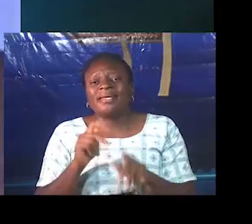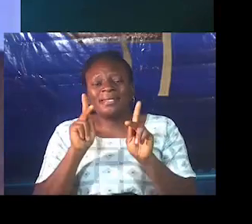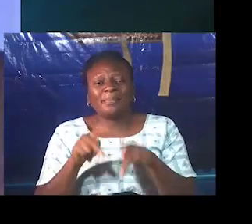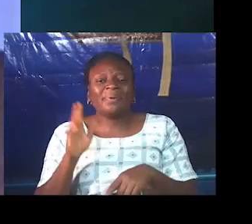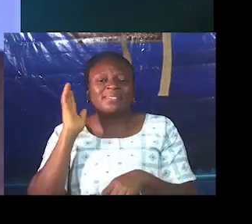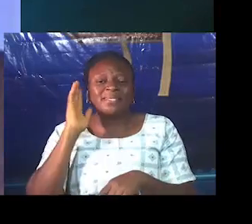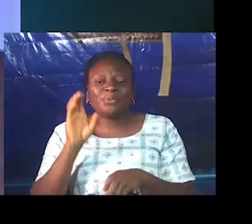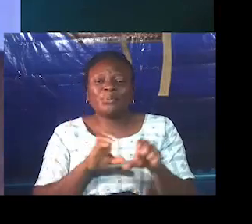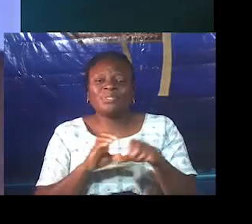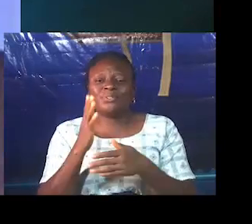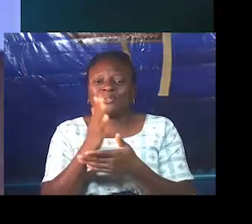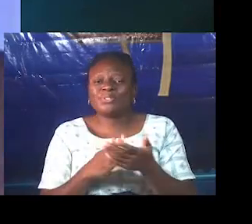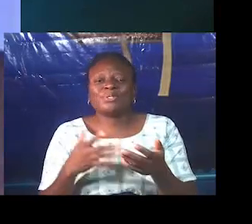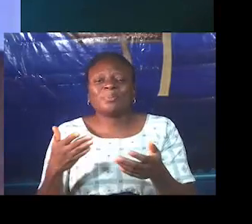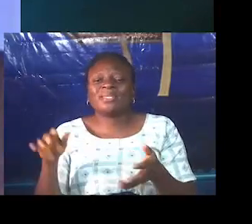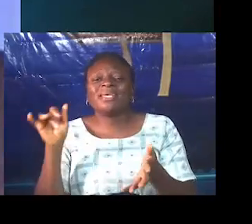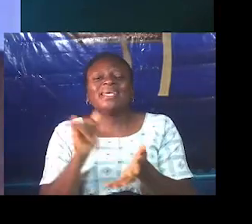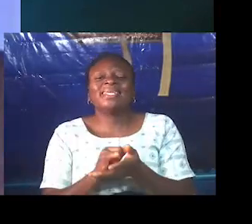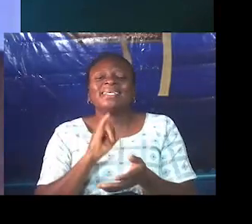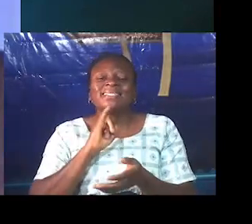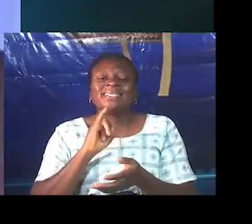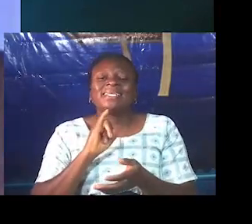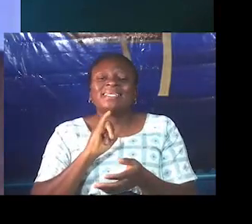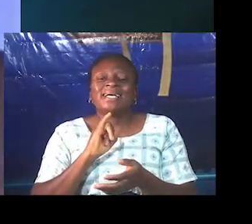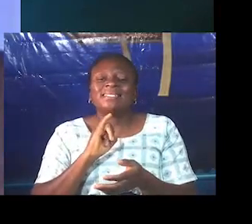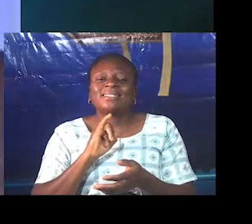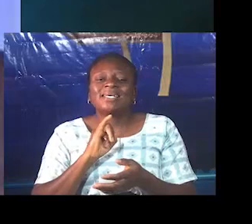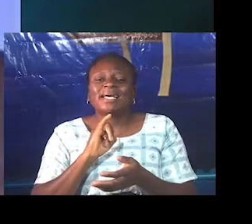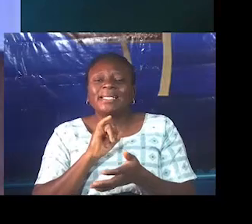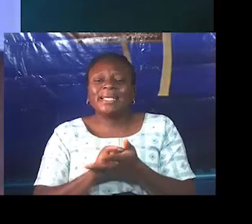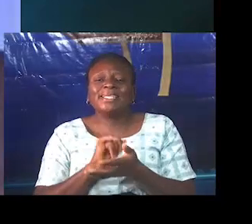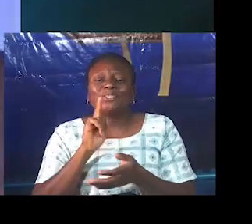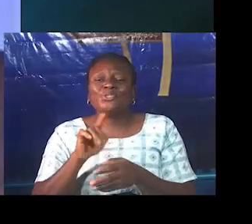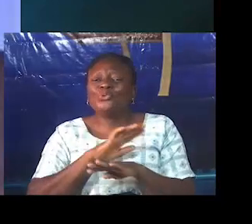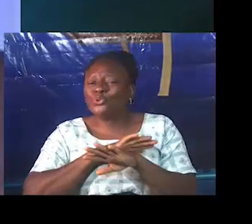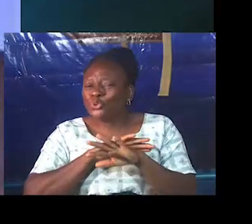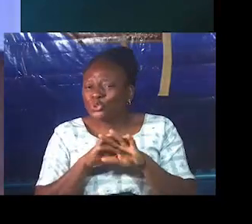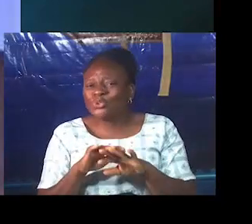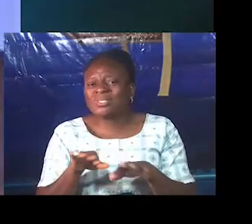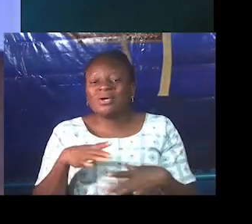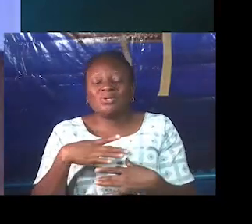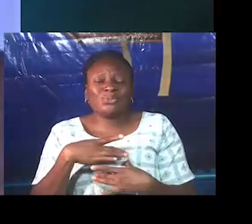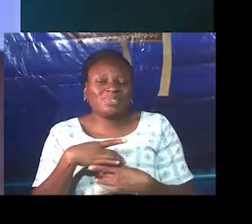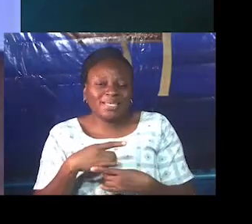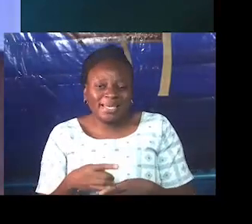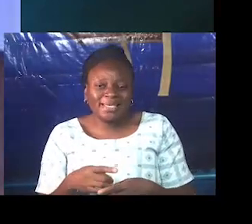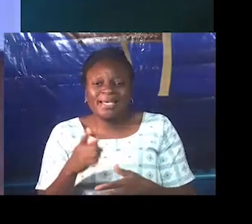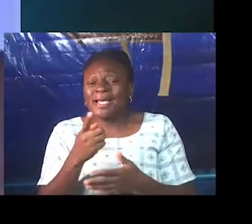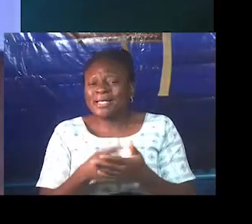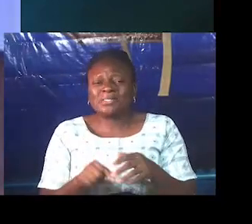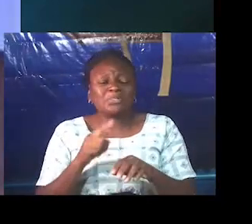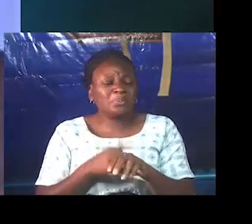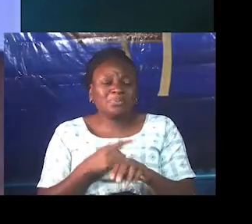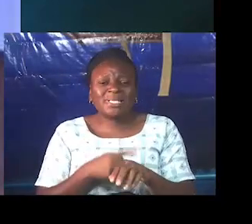as if, you know, it's a chameleon. But the will of God is constant, because God is behind his will for your life. So